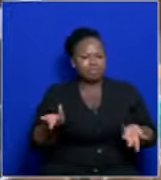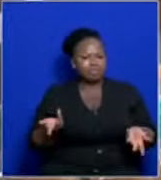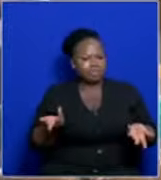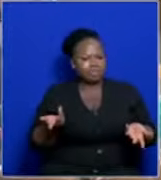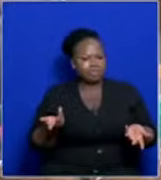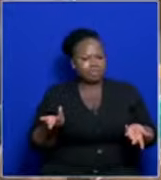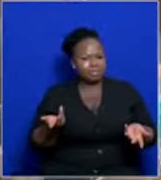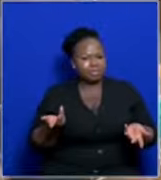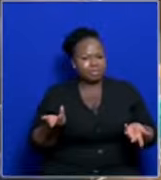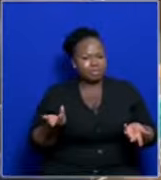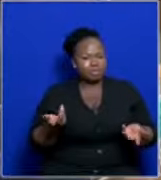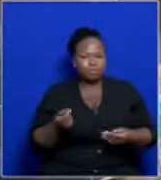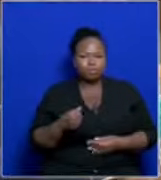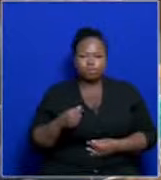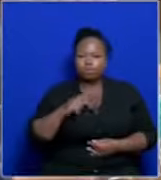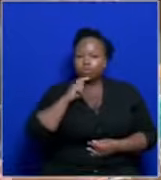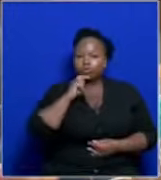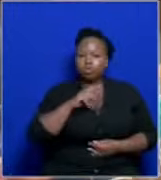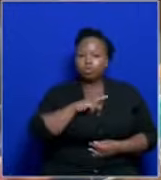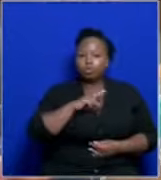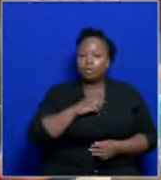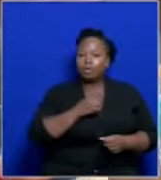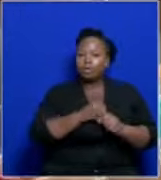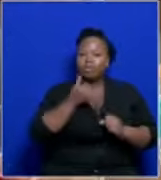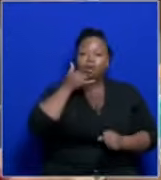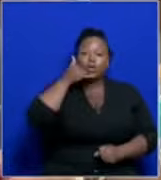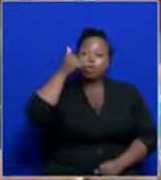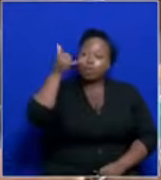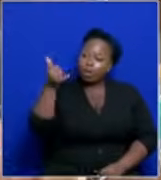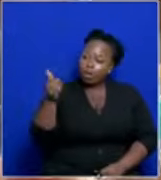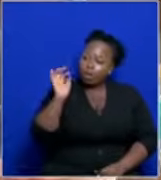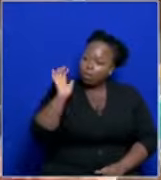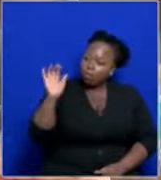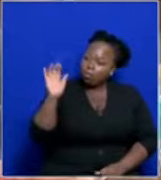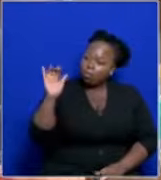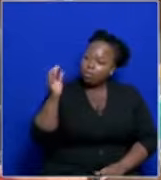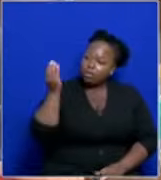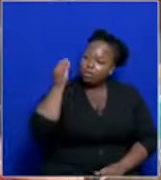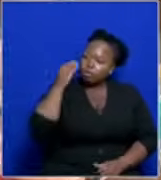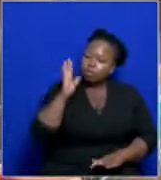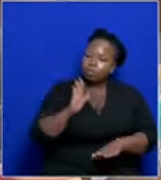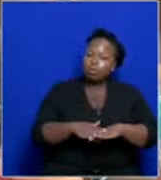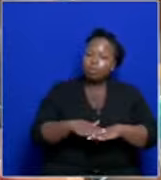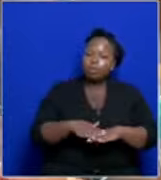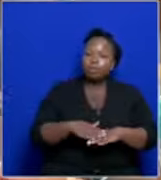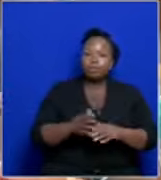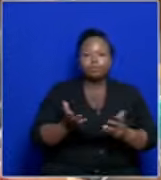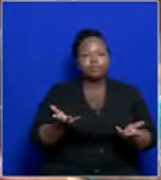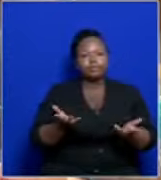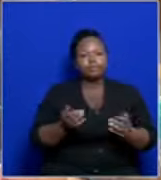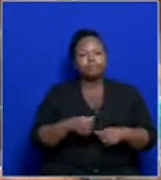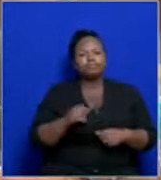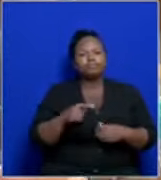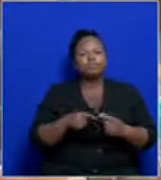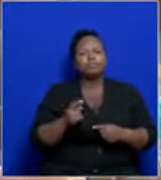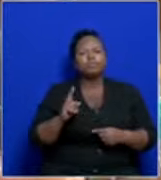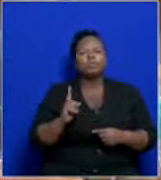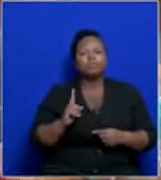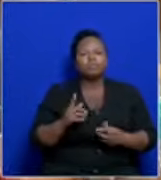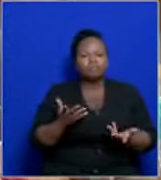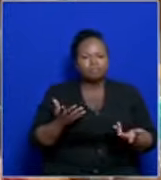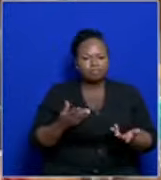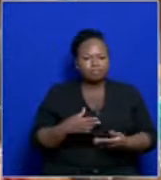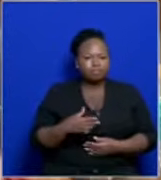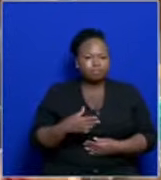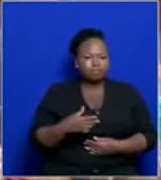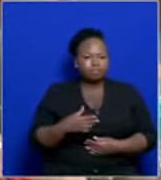would not have called him and said, give me more information. Where do I find, what is this about? Where do I find